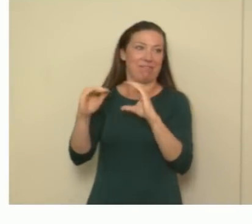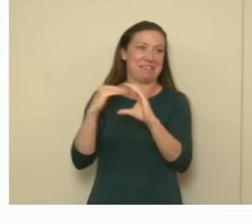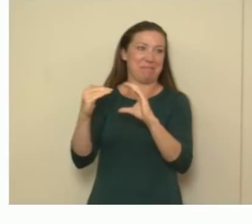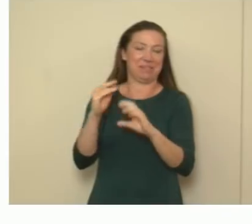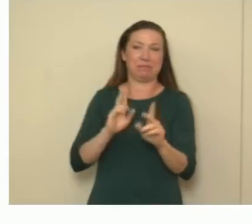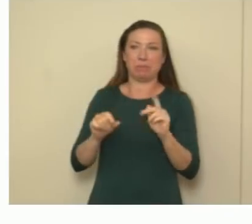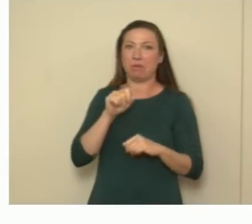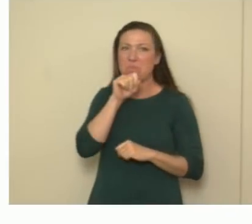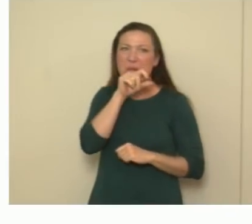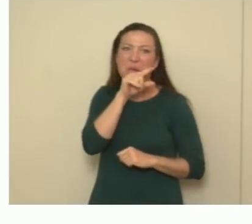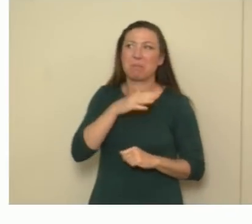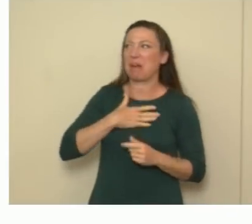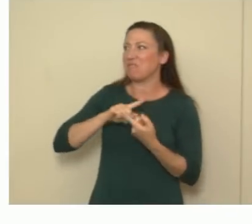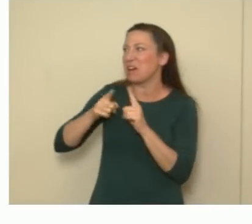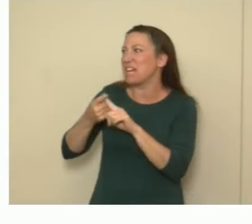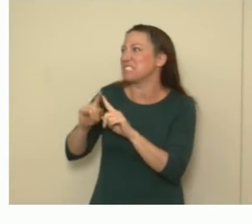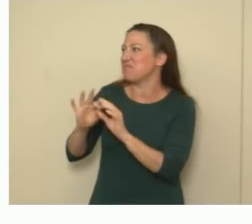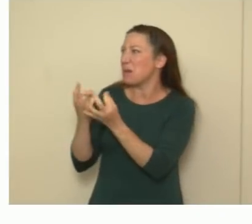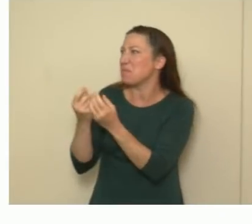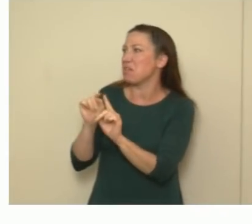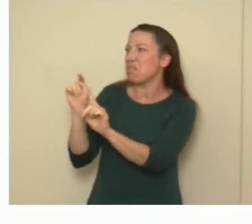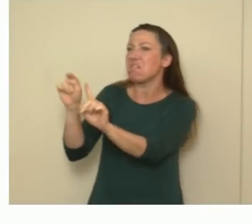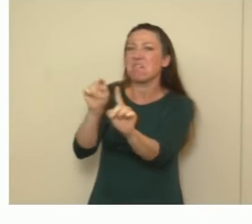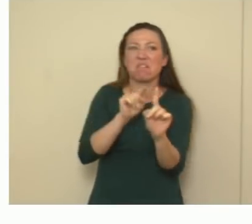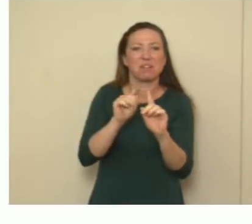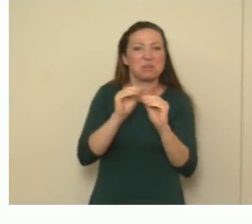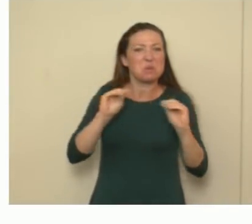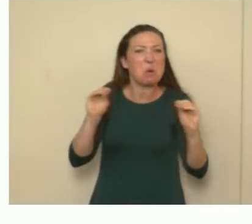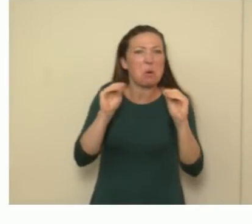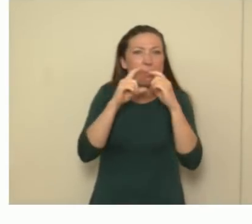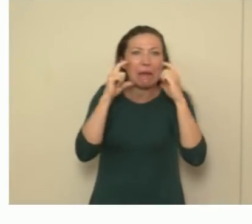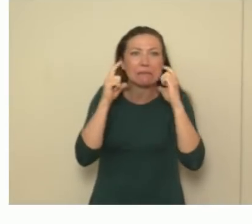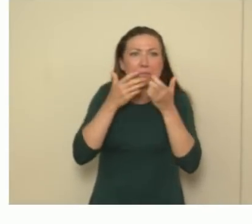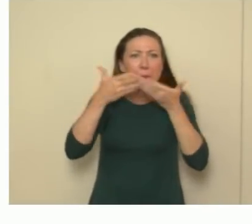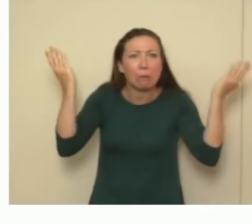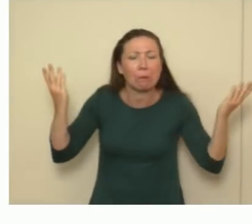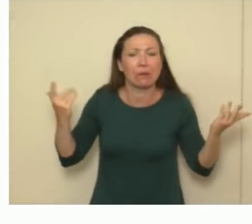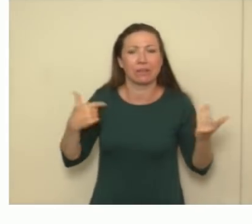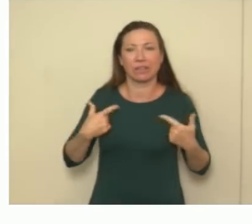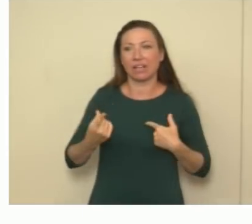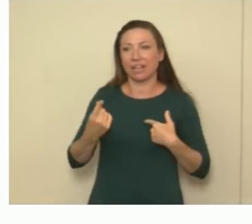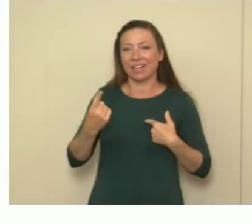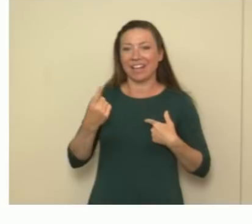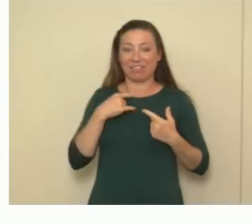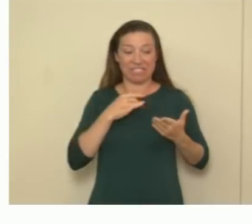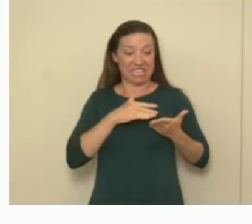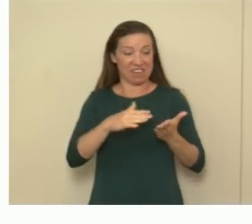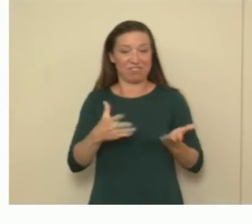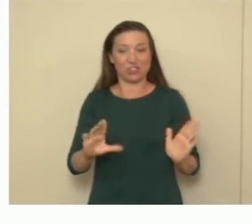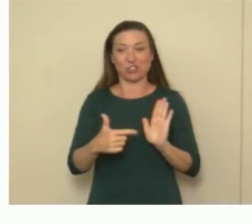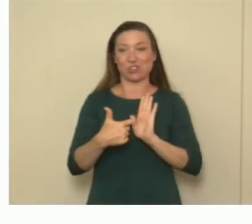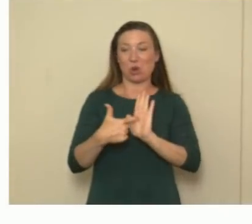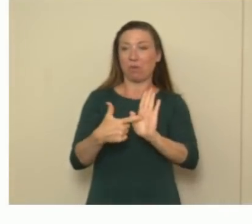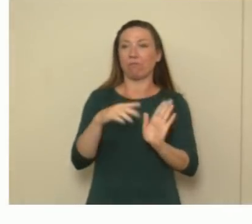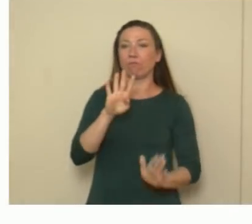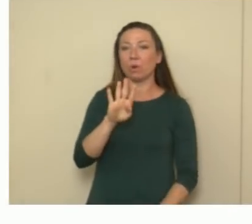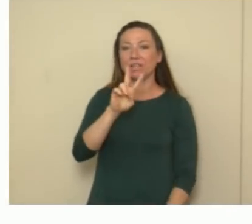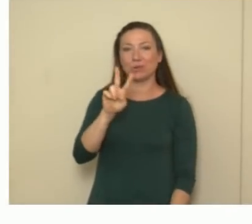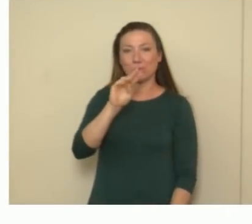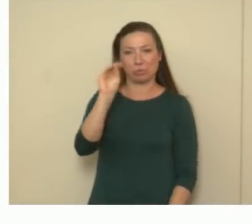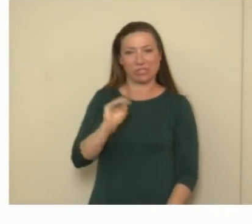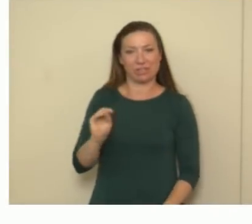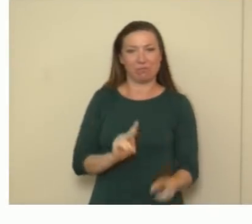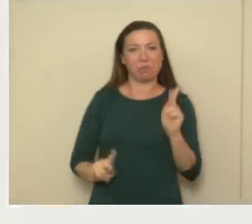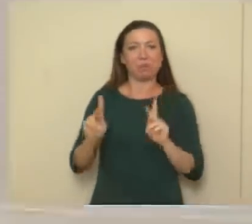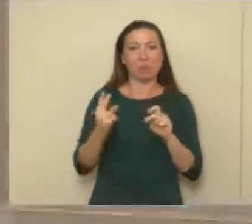out that showed that only 42% of people wear their face covering correctly. So I just want to go through it really quickly today.